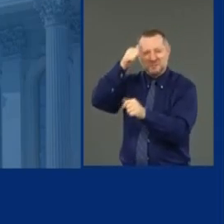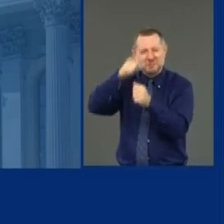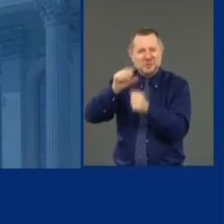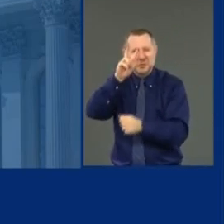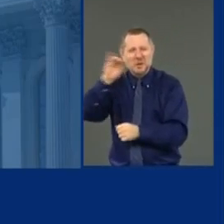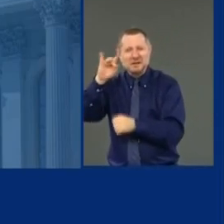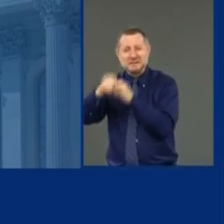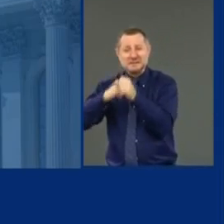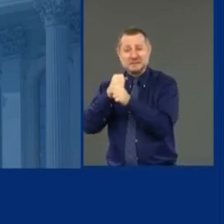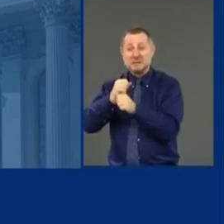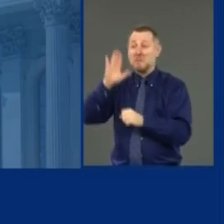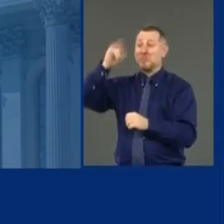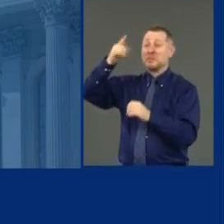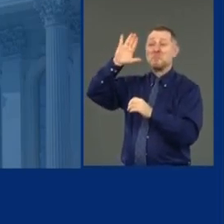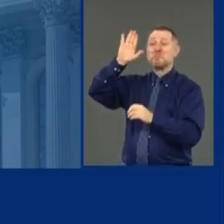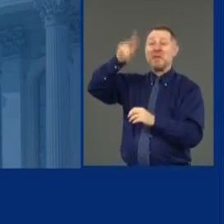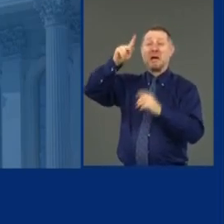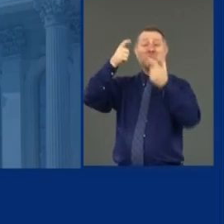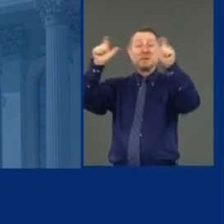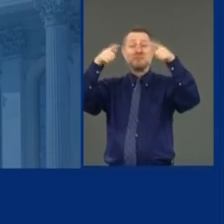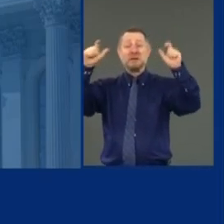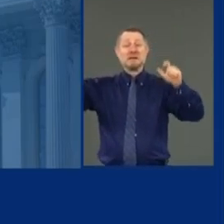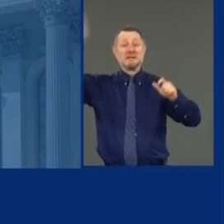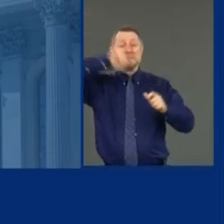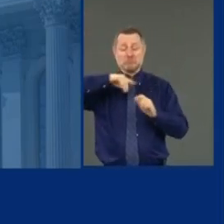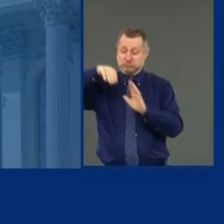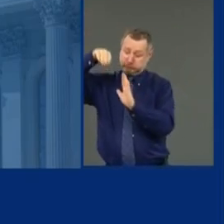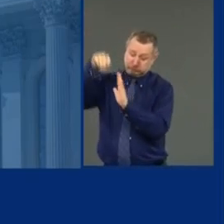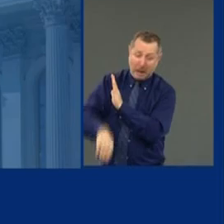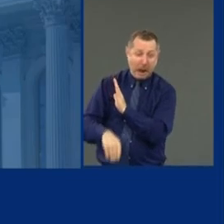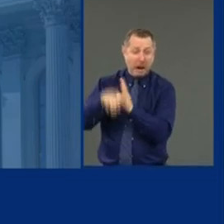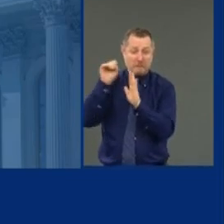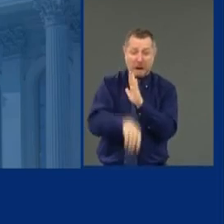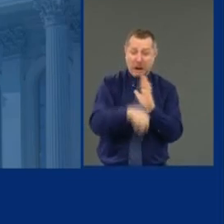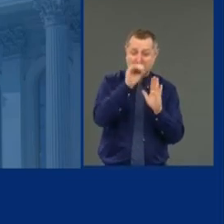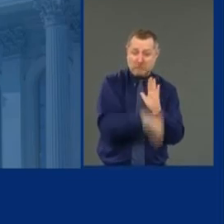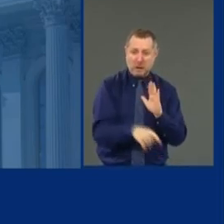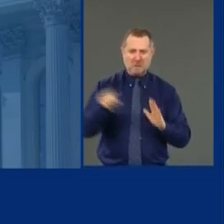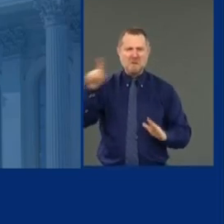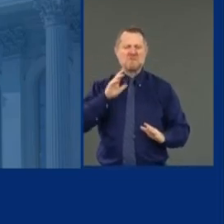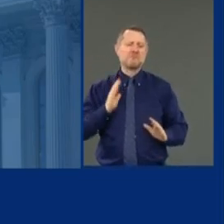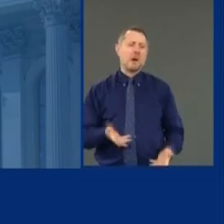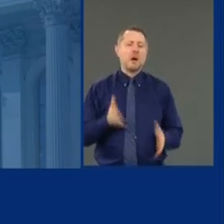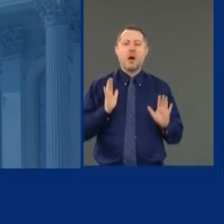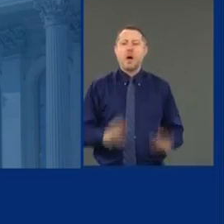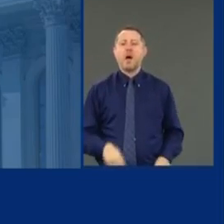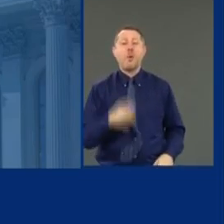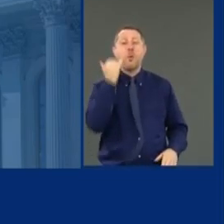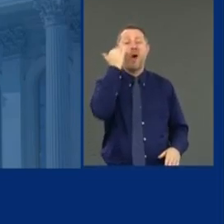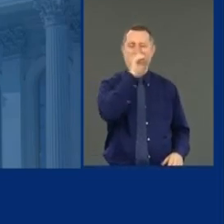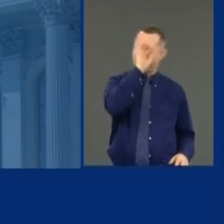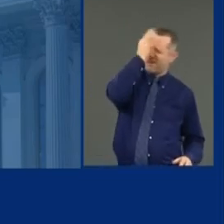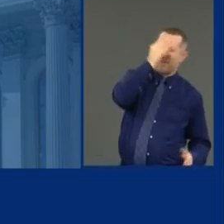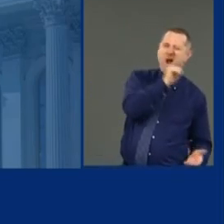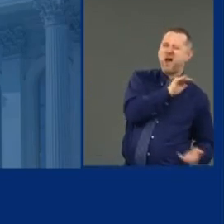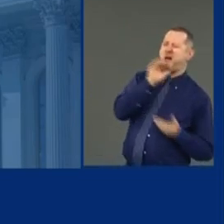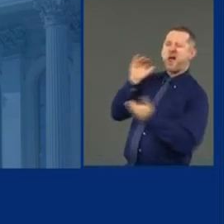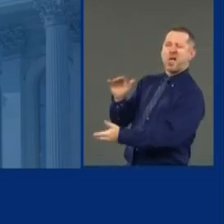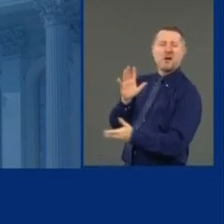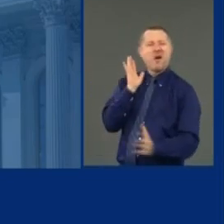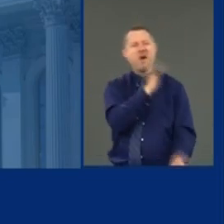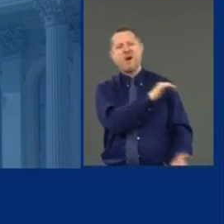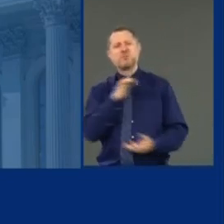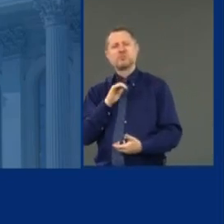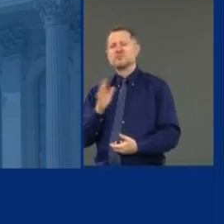the crisis, they were fine just months afterwards. They took all that federal bailout money, they gave themselves bonuses. I remember I was